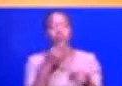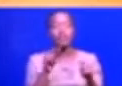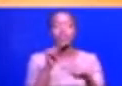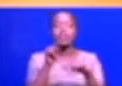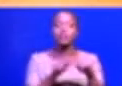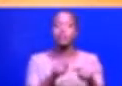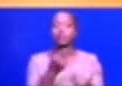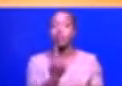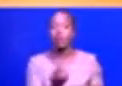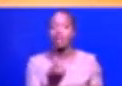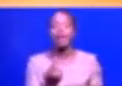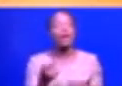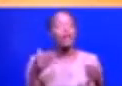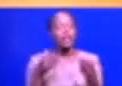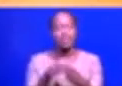face USIU.